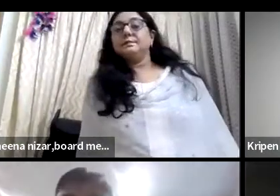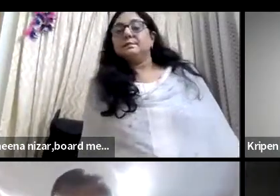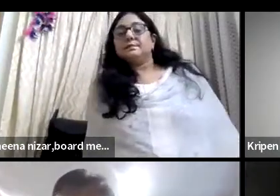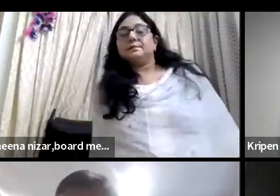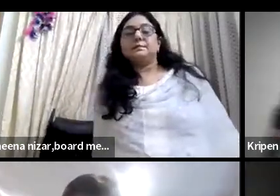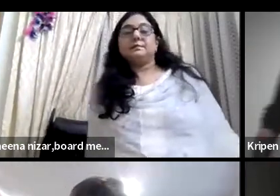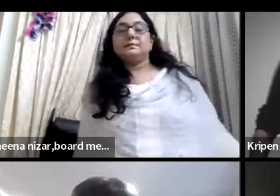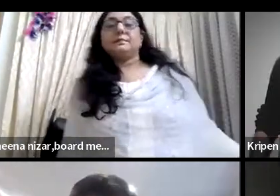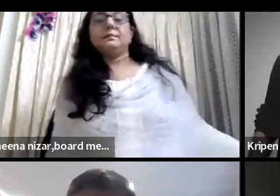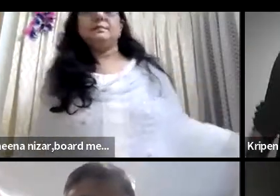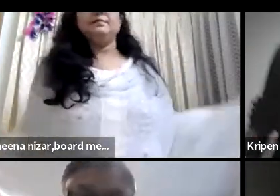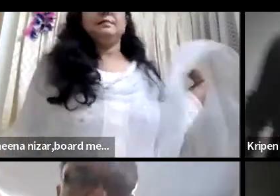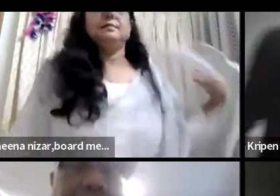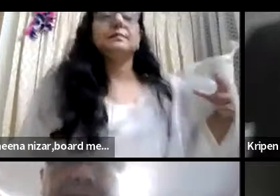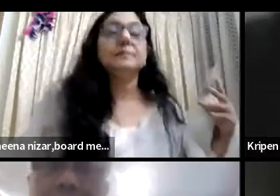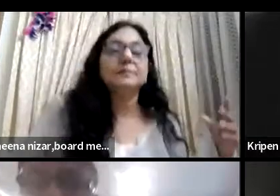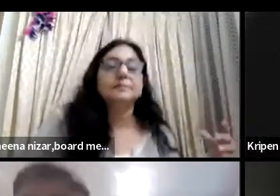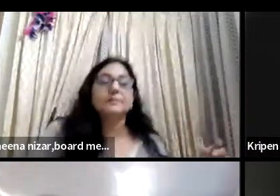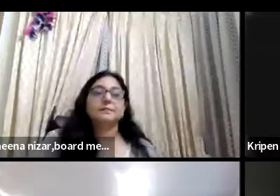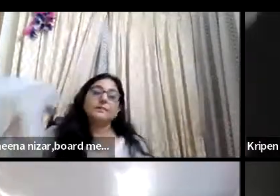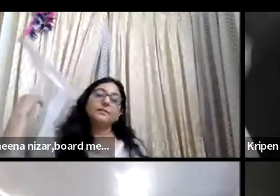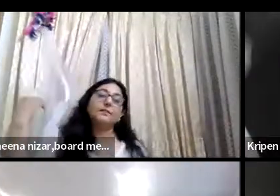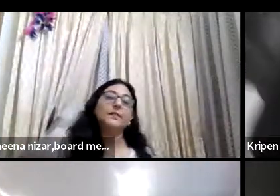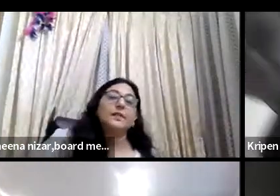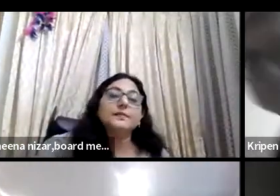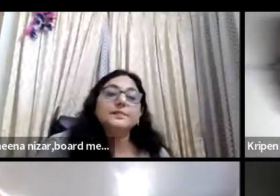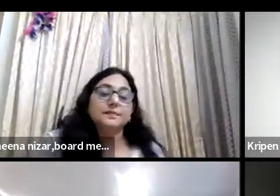Thank you, everybody. Thank you, everyone.